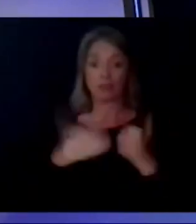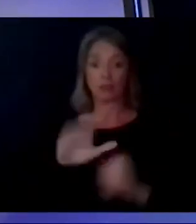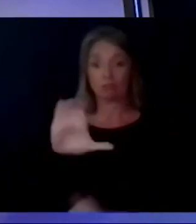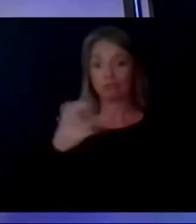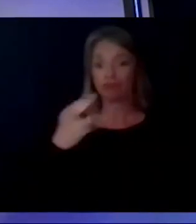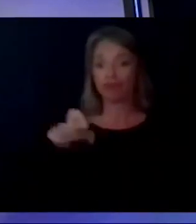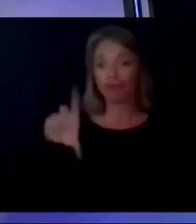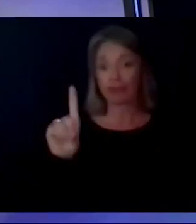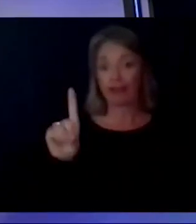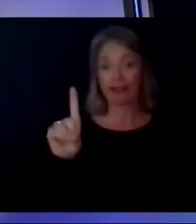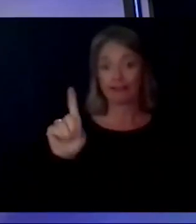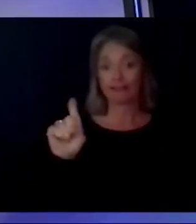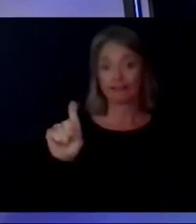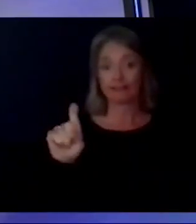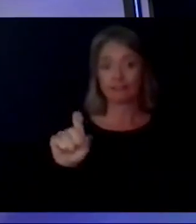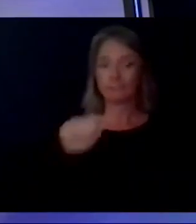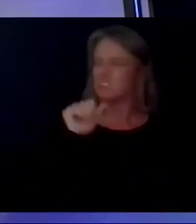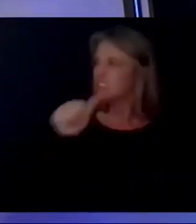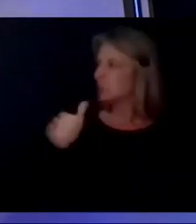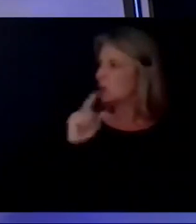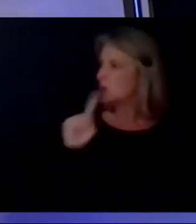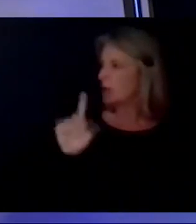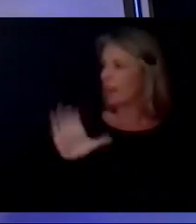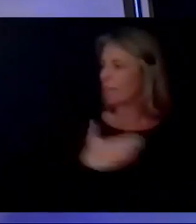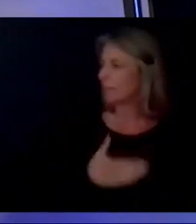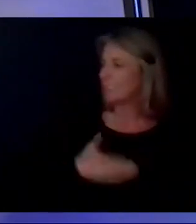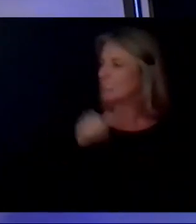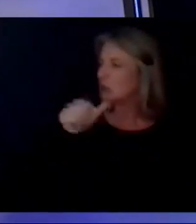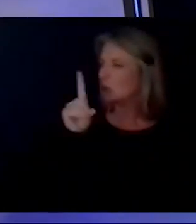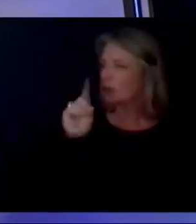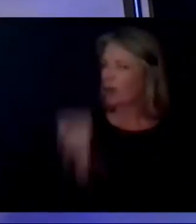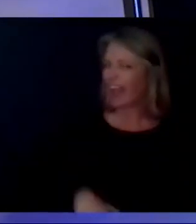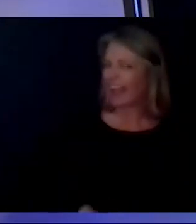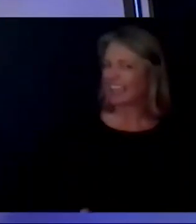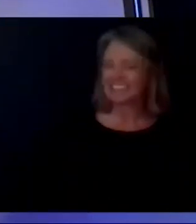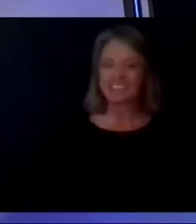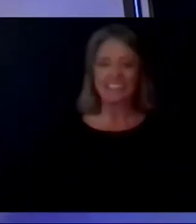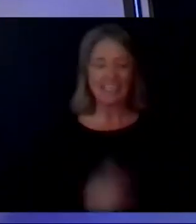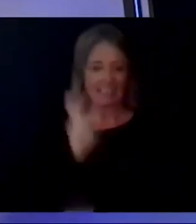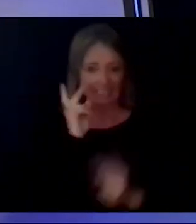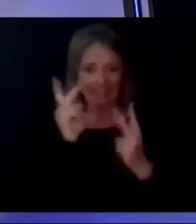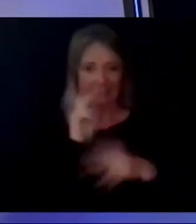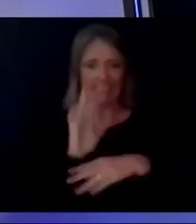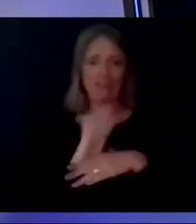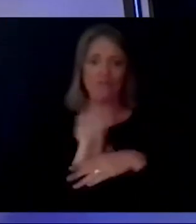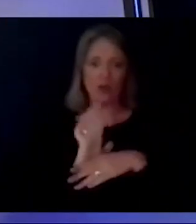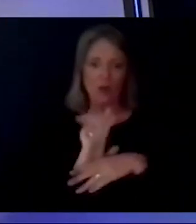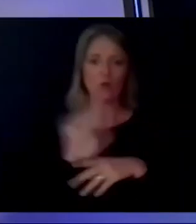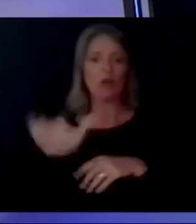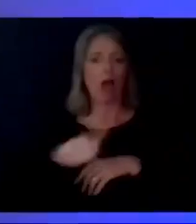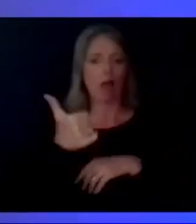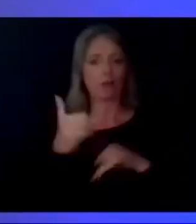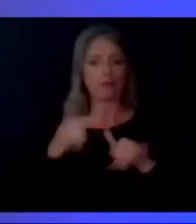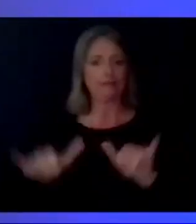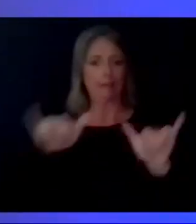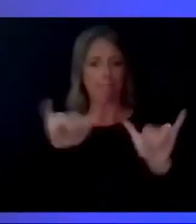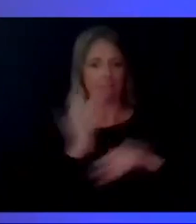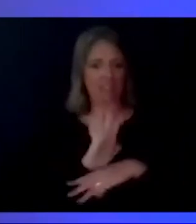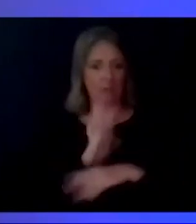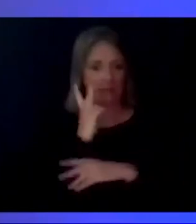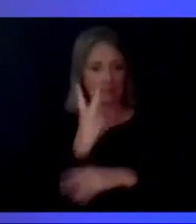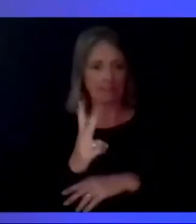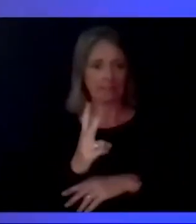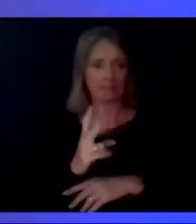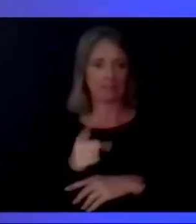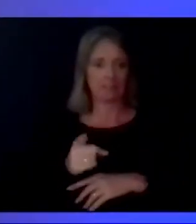Please don't do that. I've seen that video and other videos like that, that you're at risk for falling and